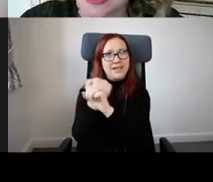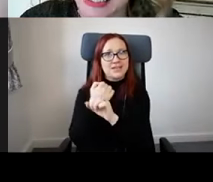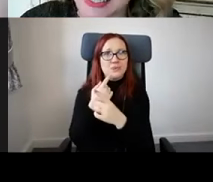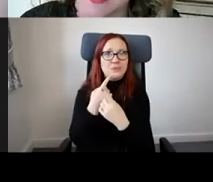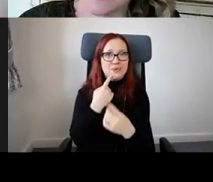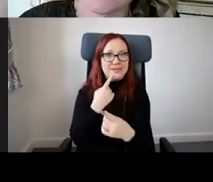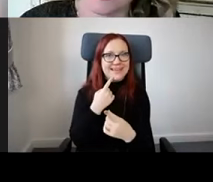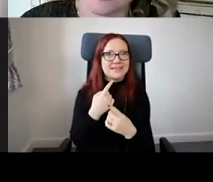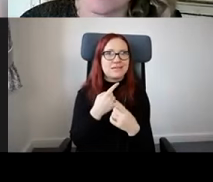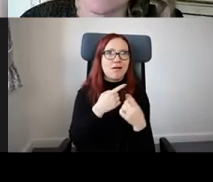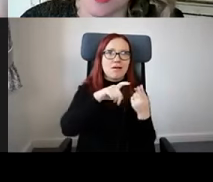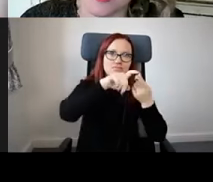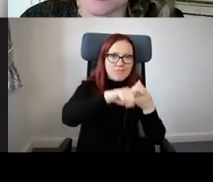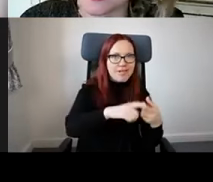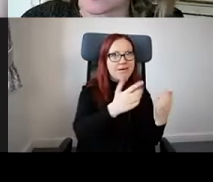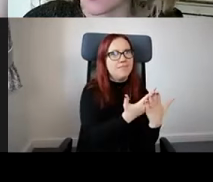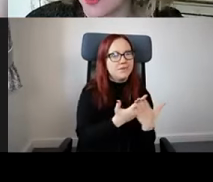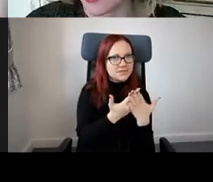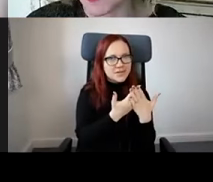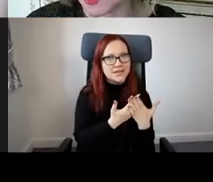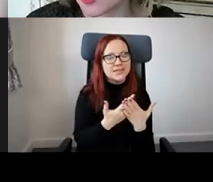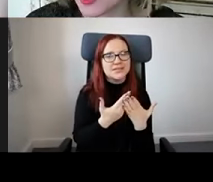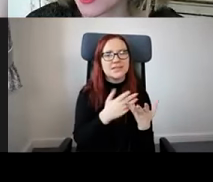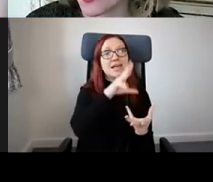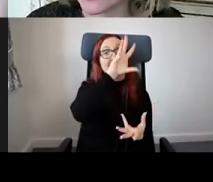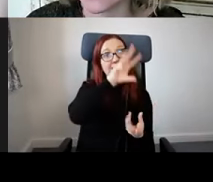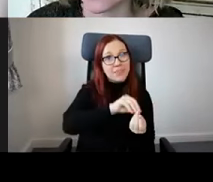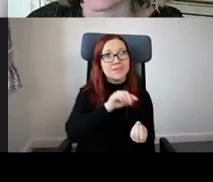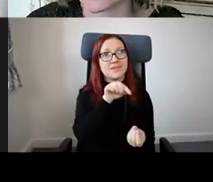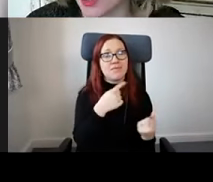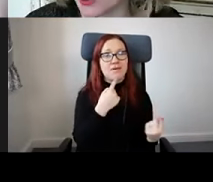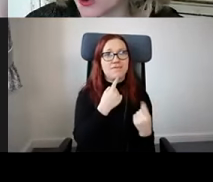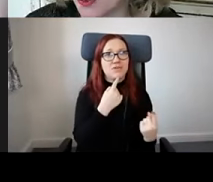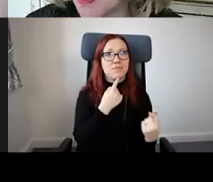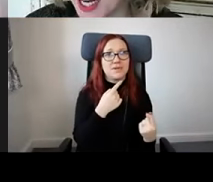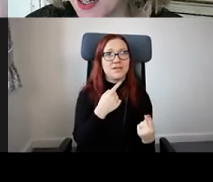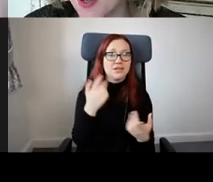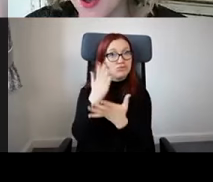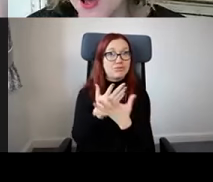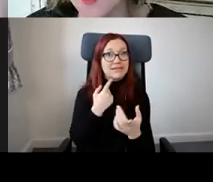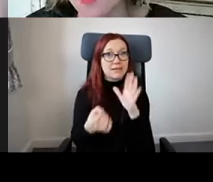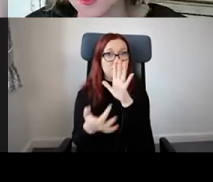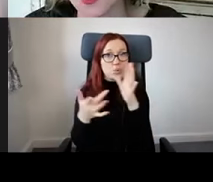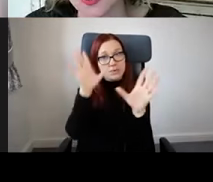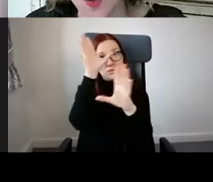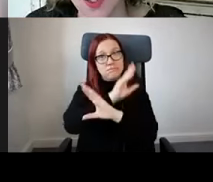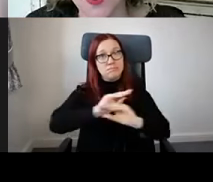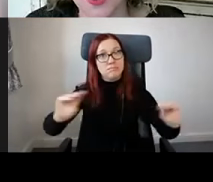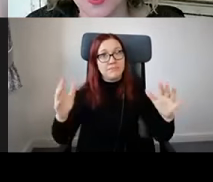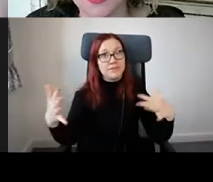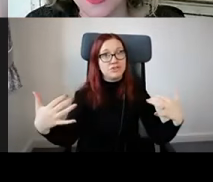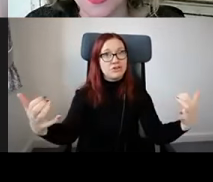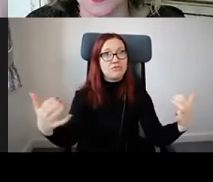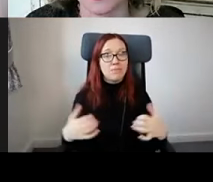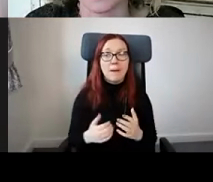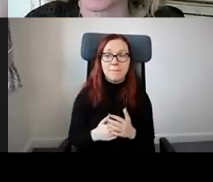reliable studies and kind of a synthesis of that information is really important for the general public. And that's partially why